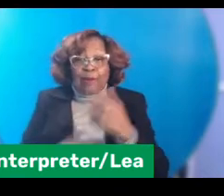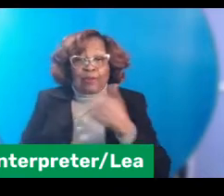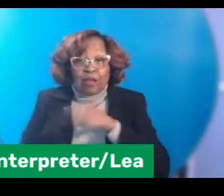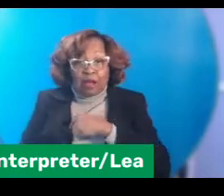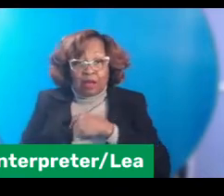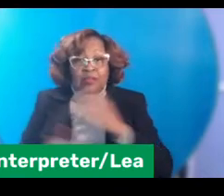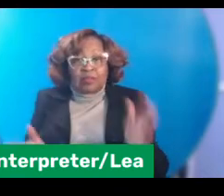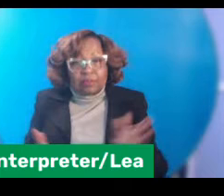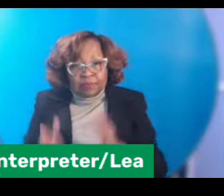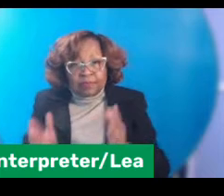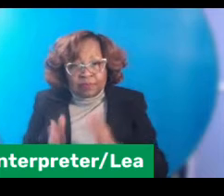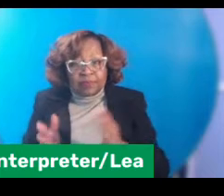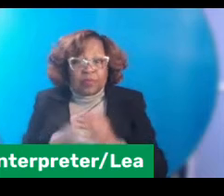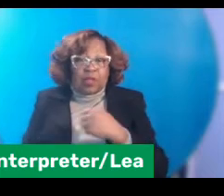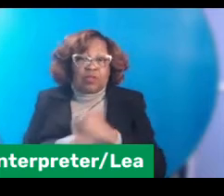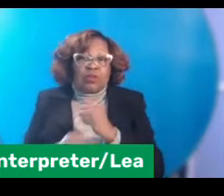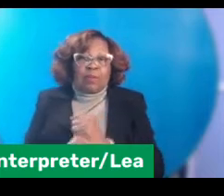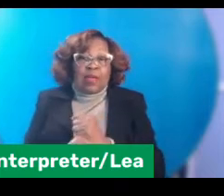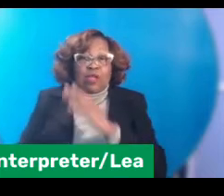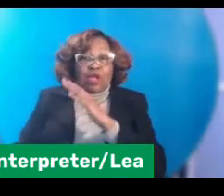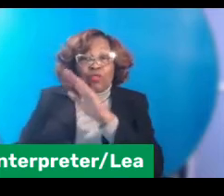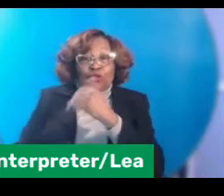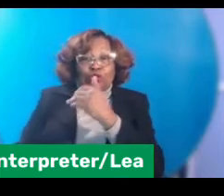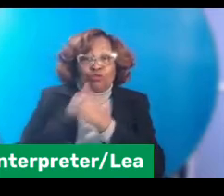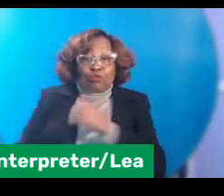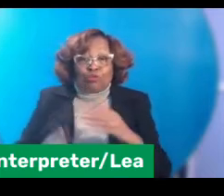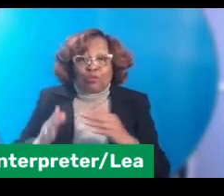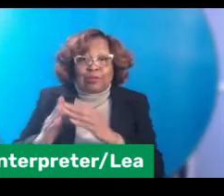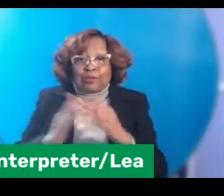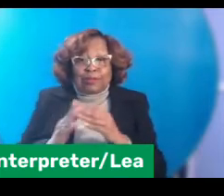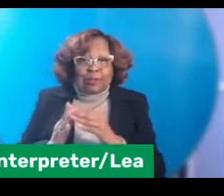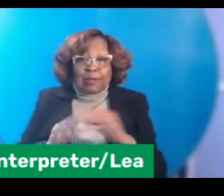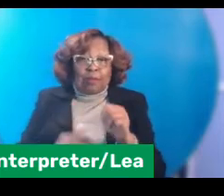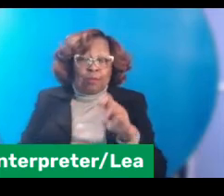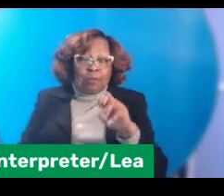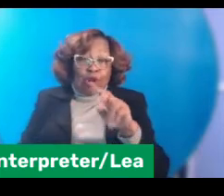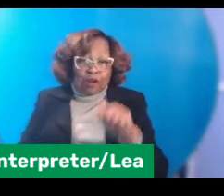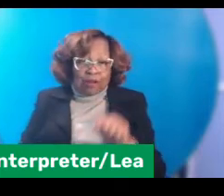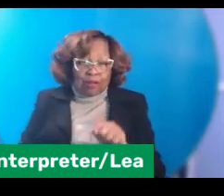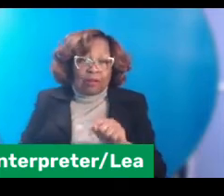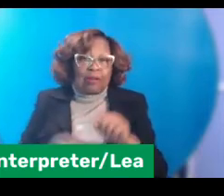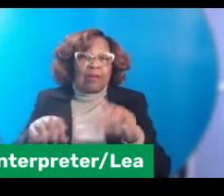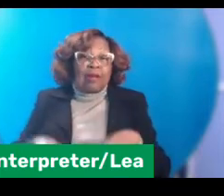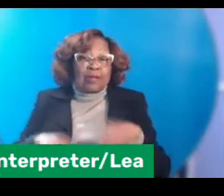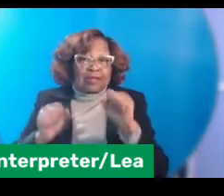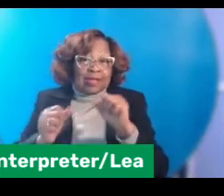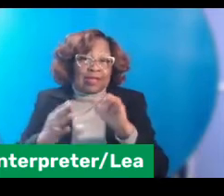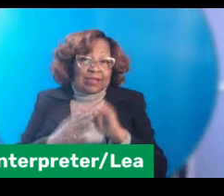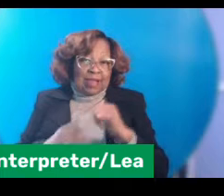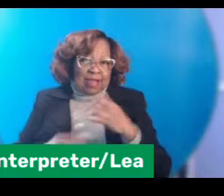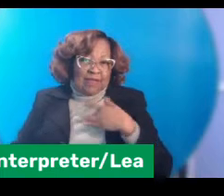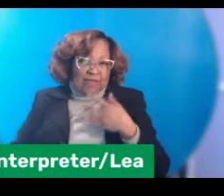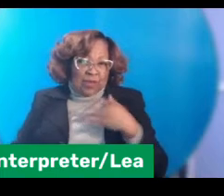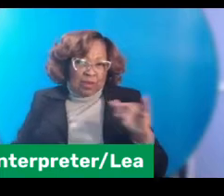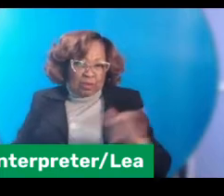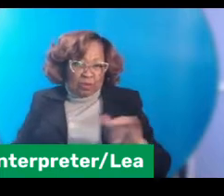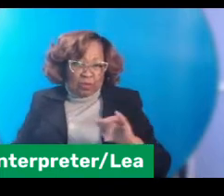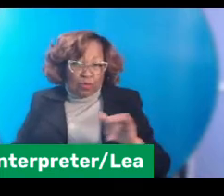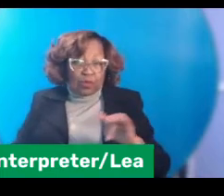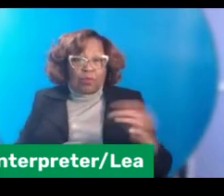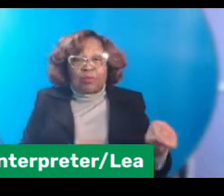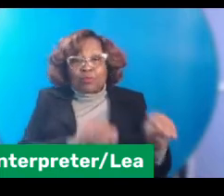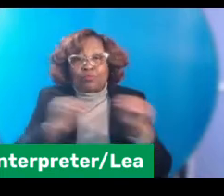the creation of the Soul City Market, which kind of takes that Austin City Market vibe and brings it indoors, where